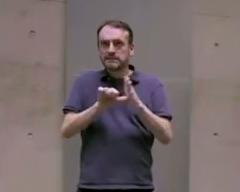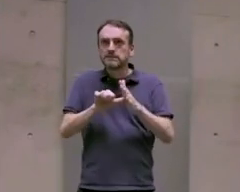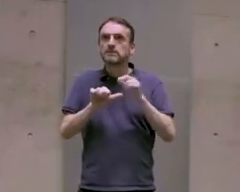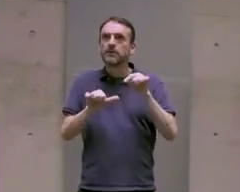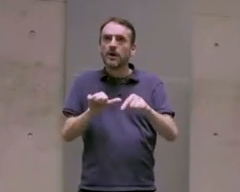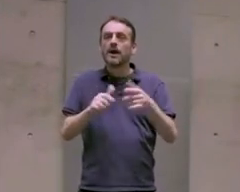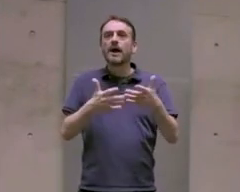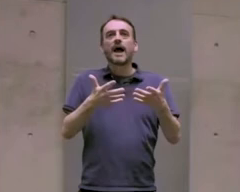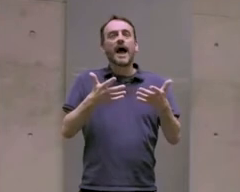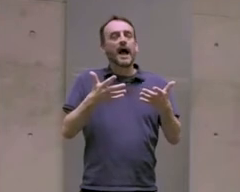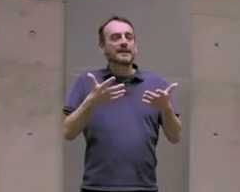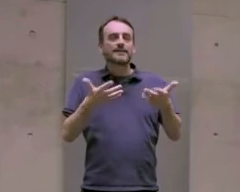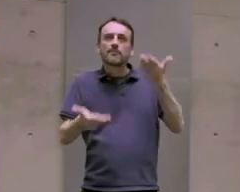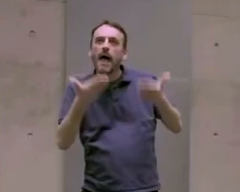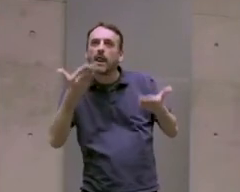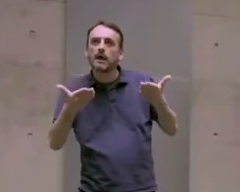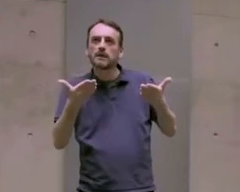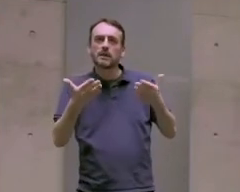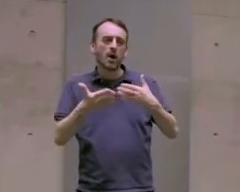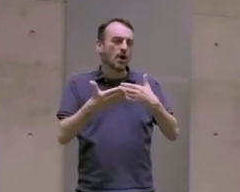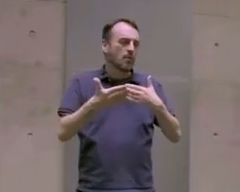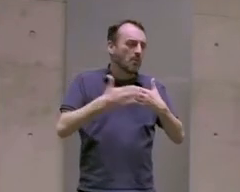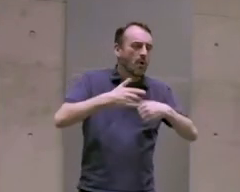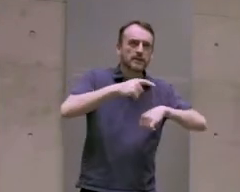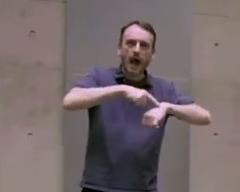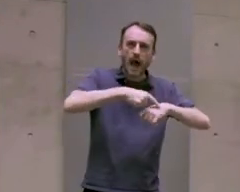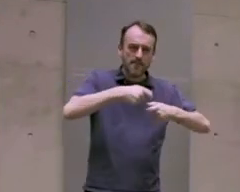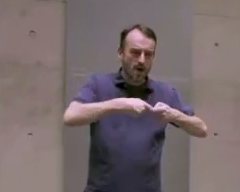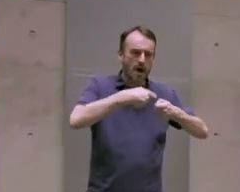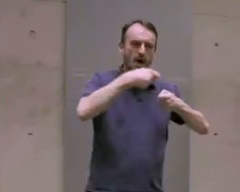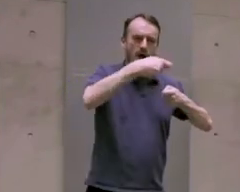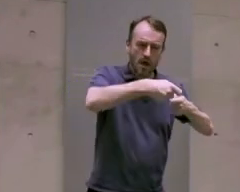longer, we tend to try and scale that up a little bit.